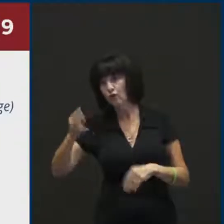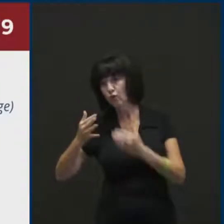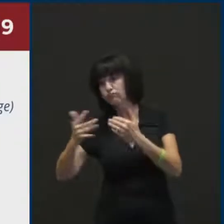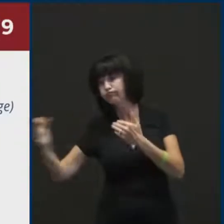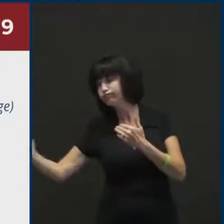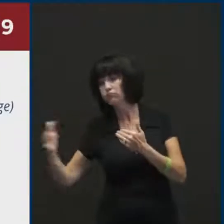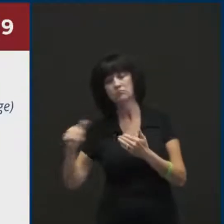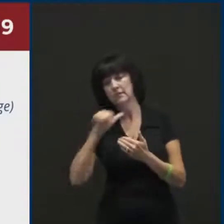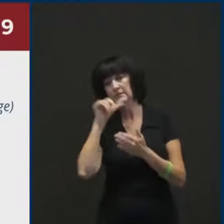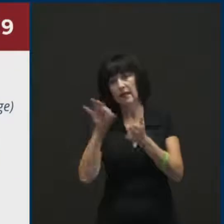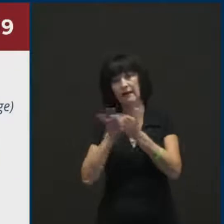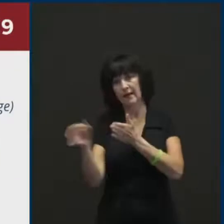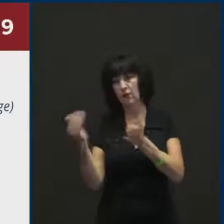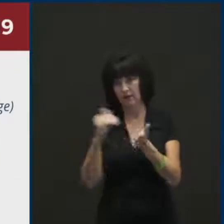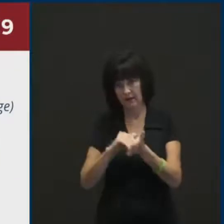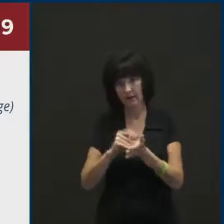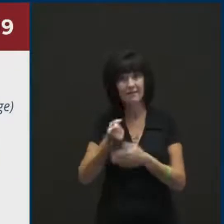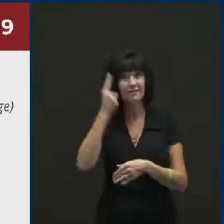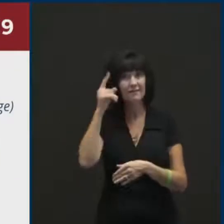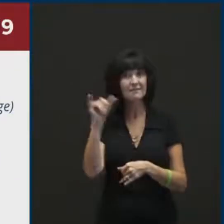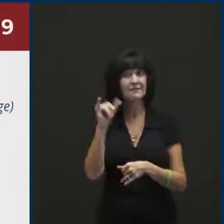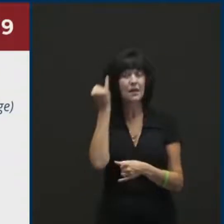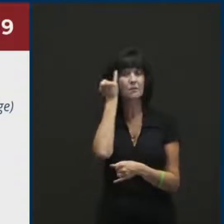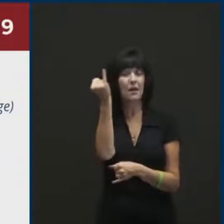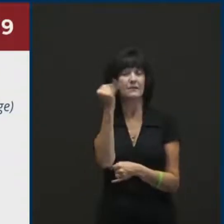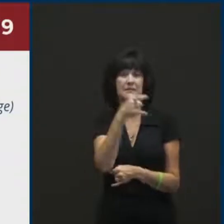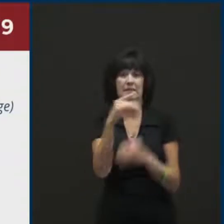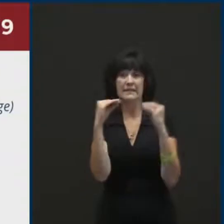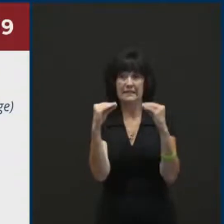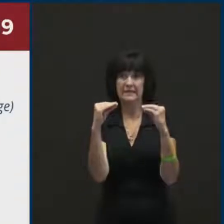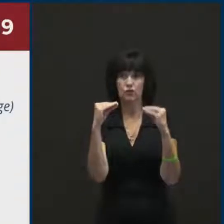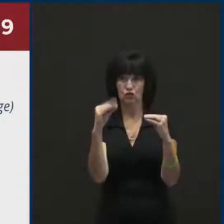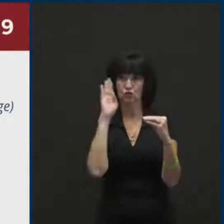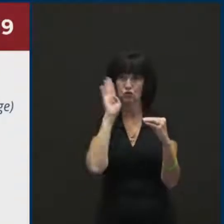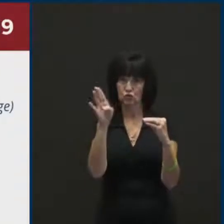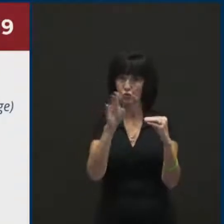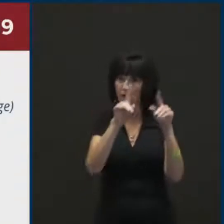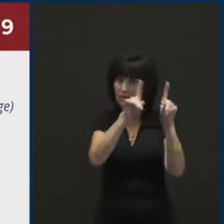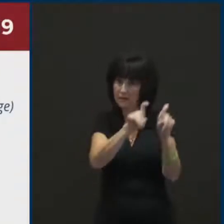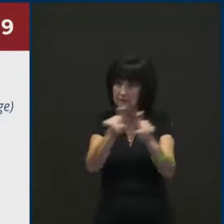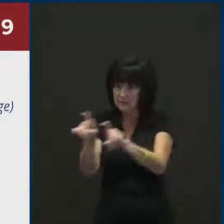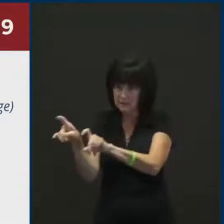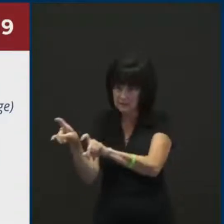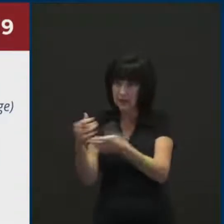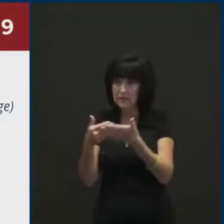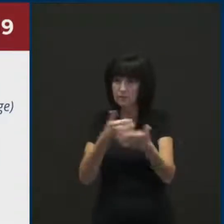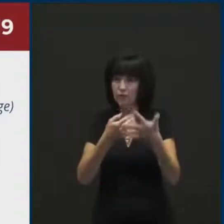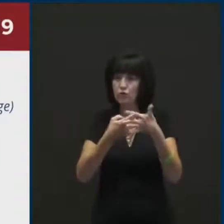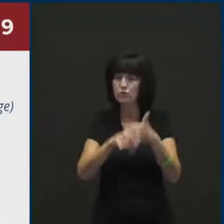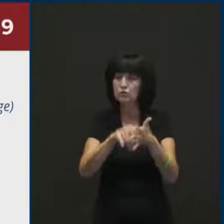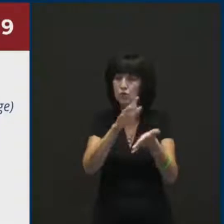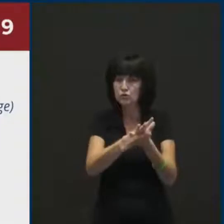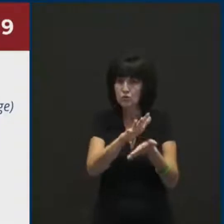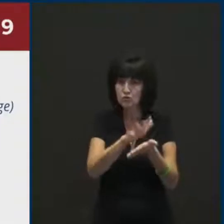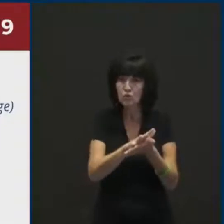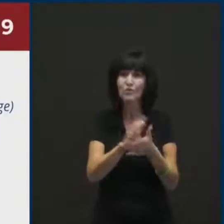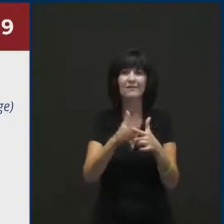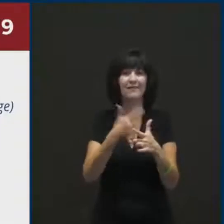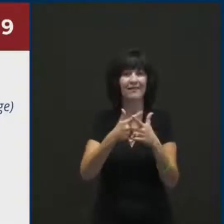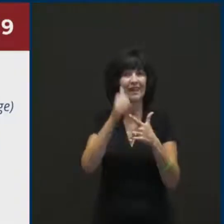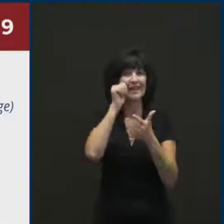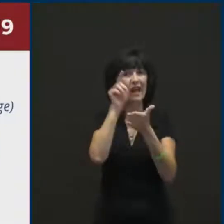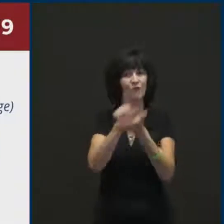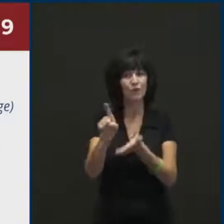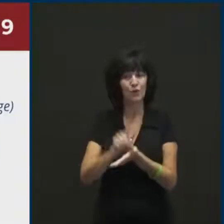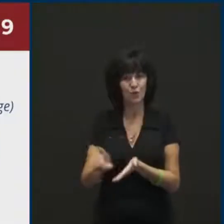educators, and then we hope to test a quarter of the staff in the schools each week, so everybody